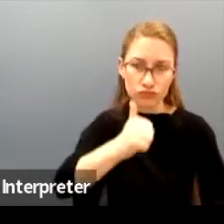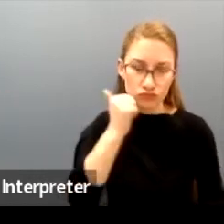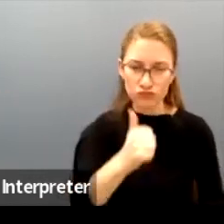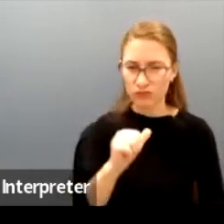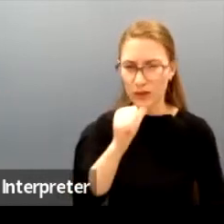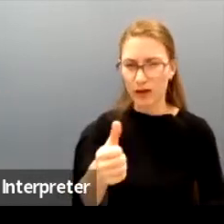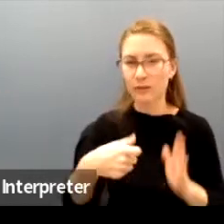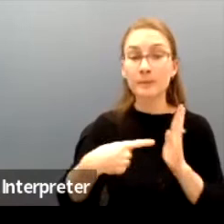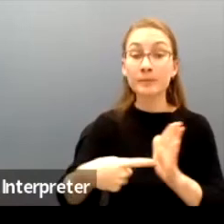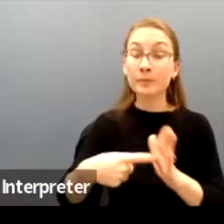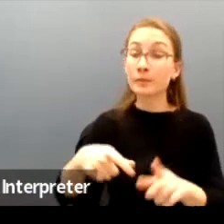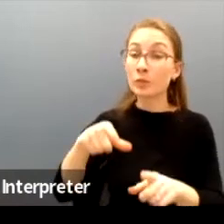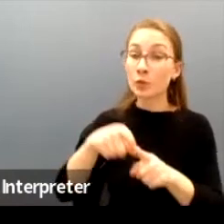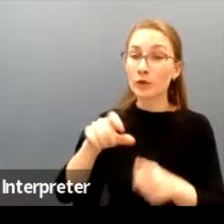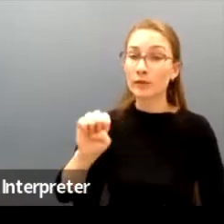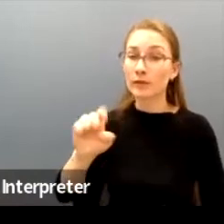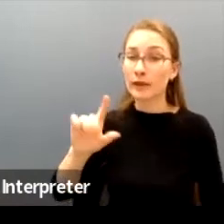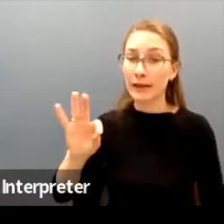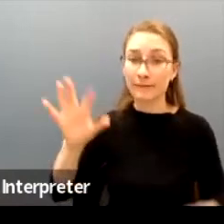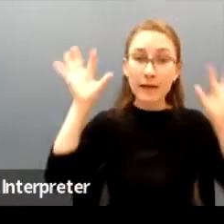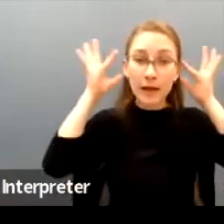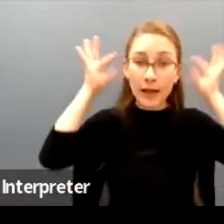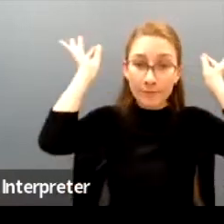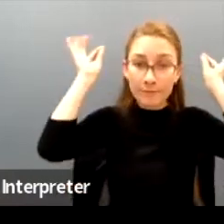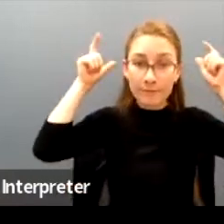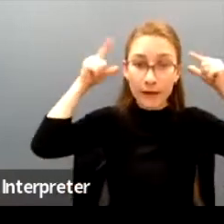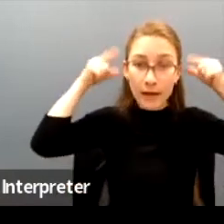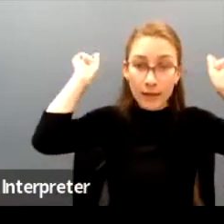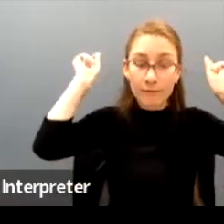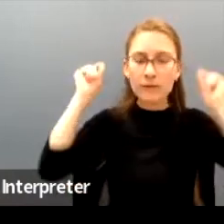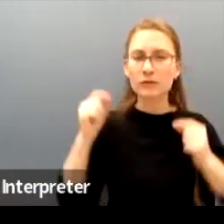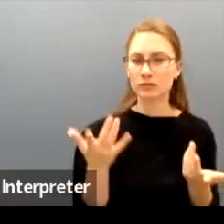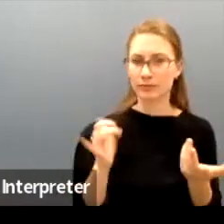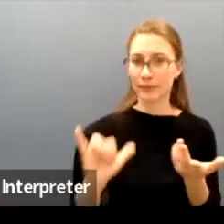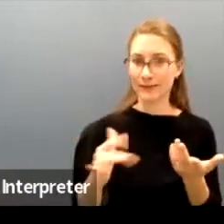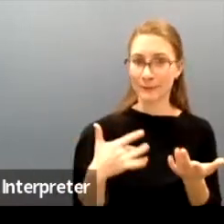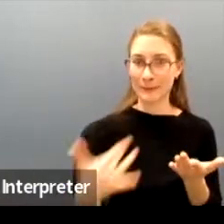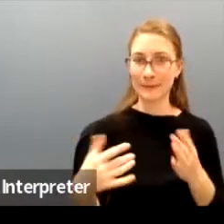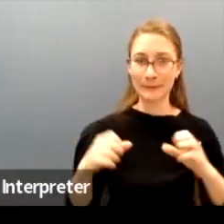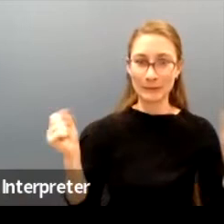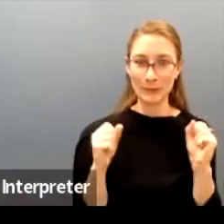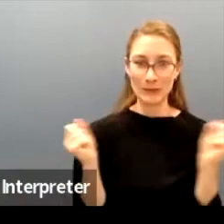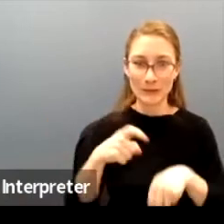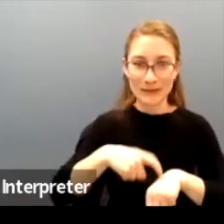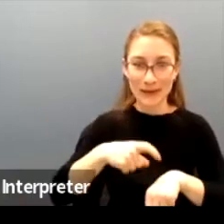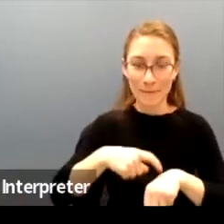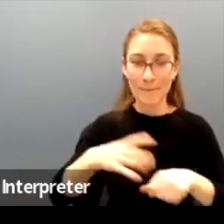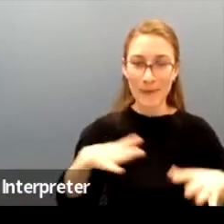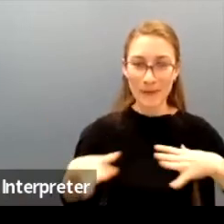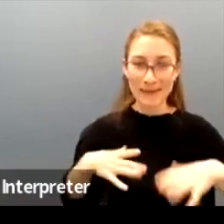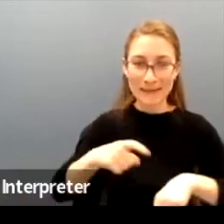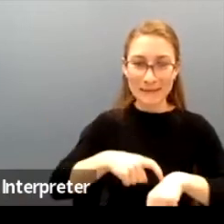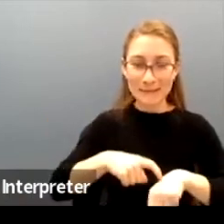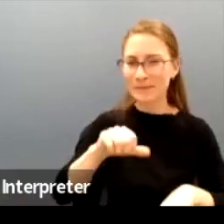elf. Elf is a very seasonal word. You're not saying elf frequently throughout your day, but just keep in mind